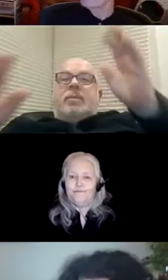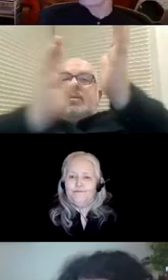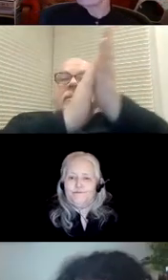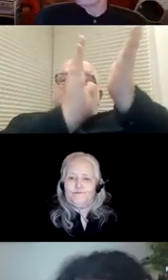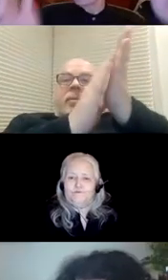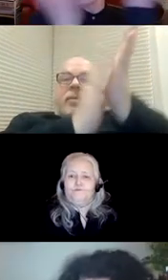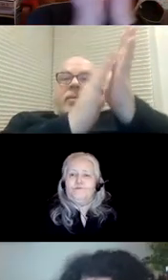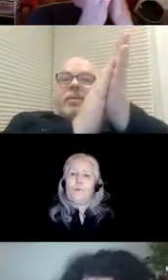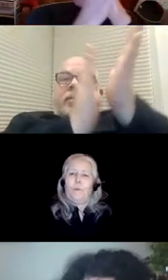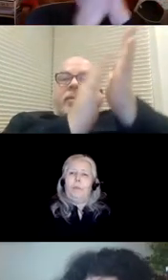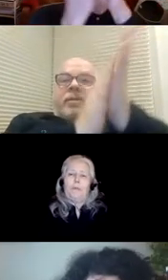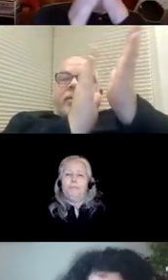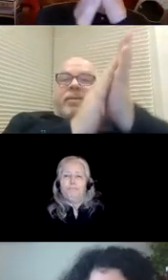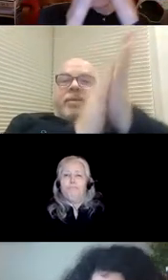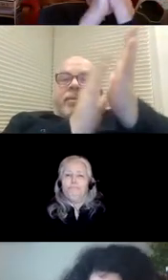Thank you, Gretchen.